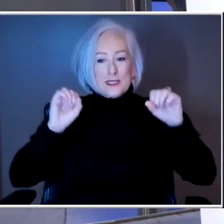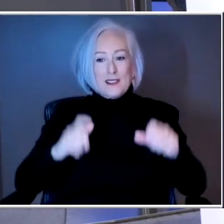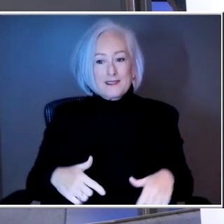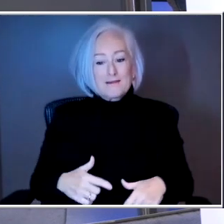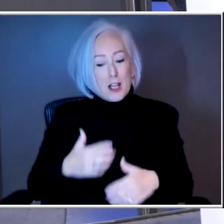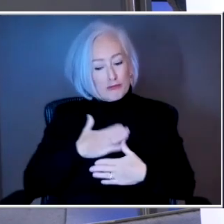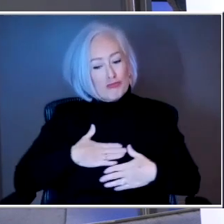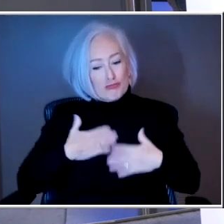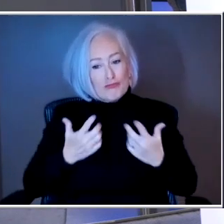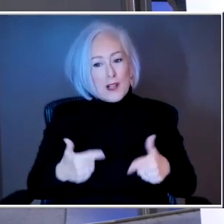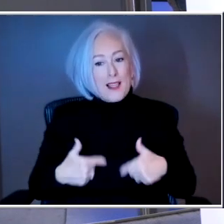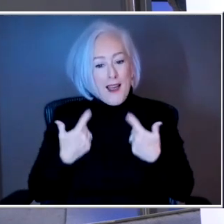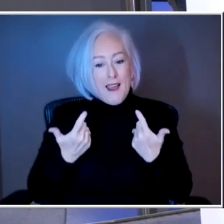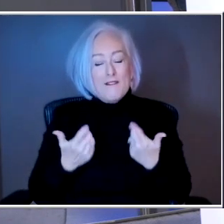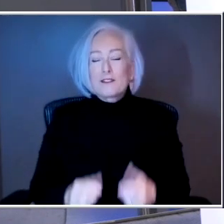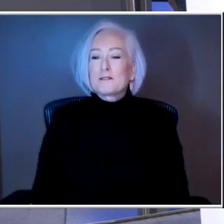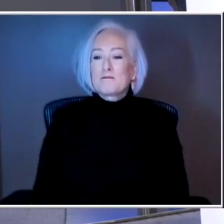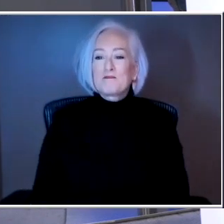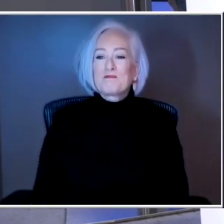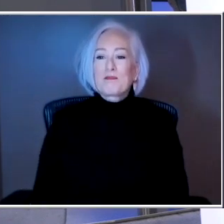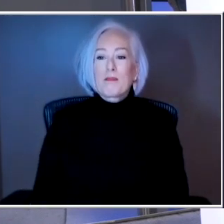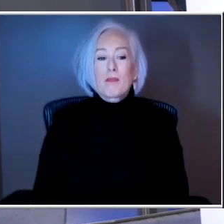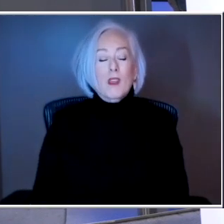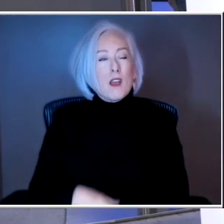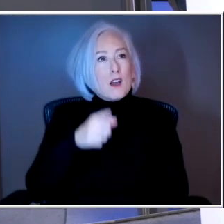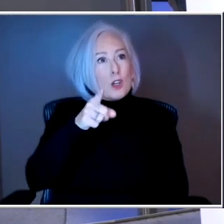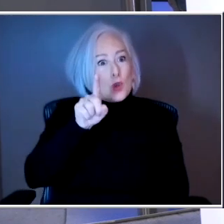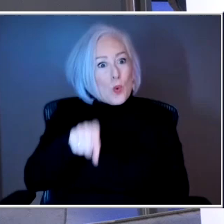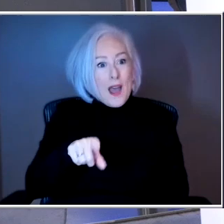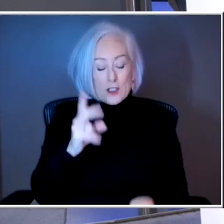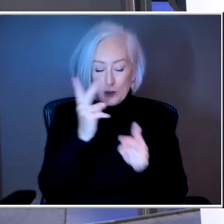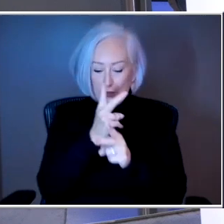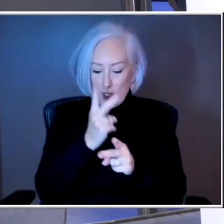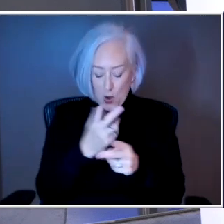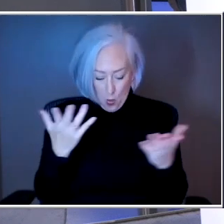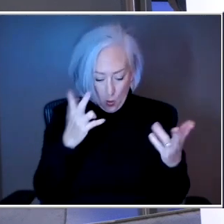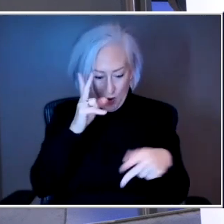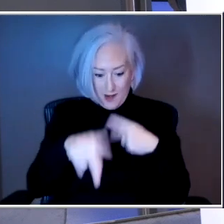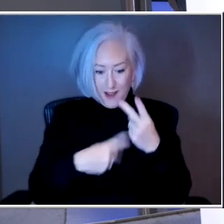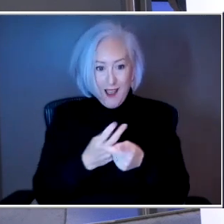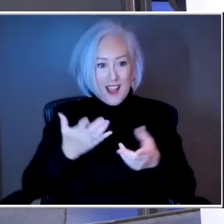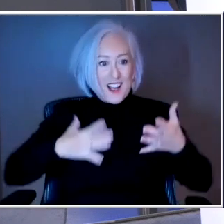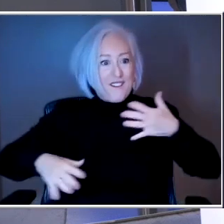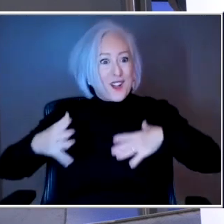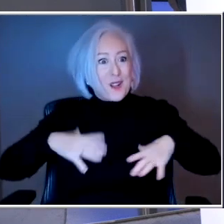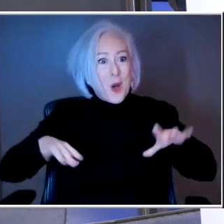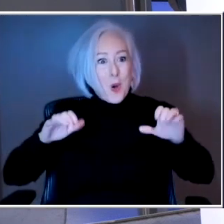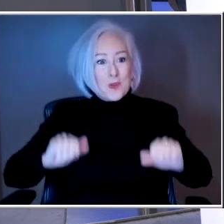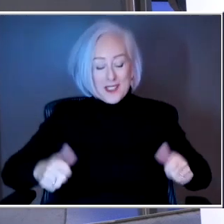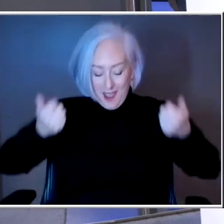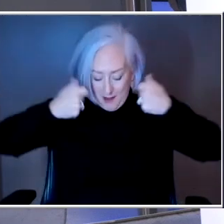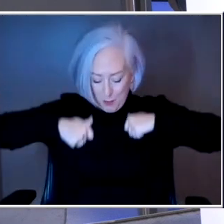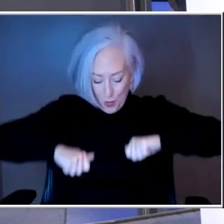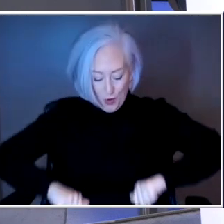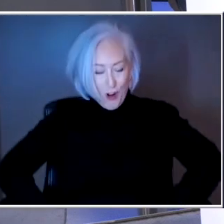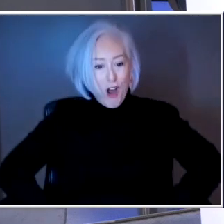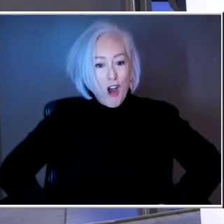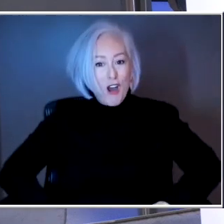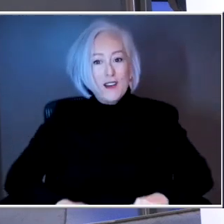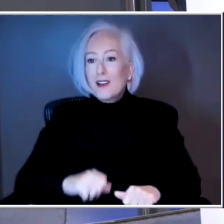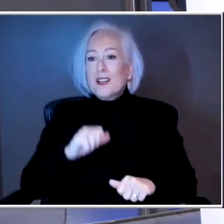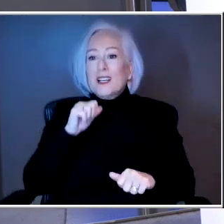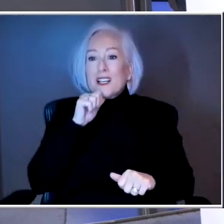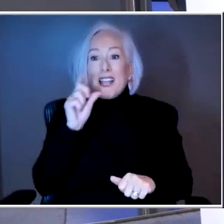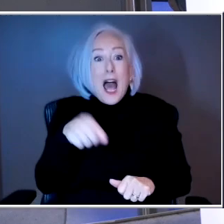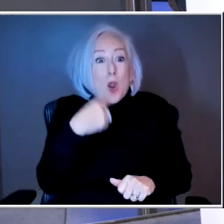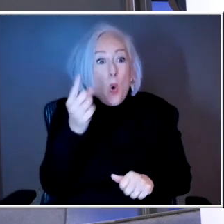just even figuring out what kind of clothes that you now get to wear, it's a whole new world. I mean, we're not just talking smaller clothes, but the types of